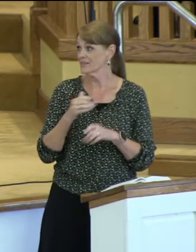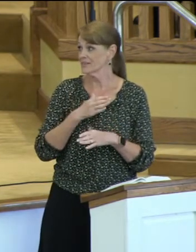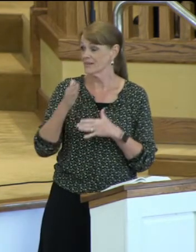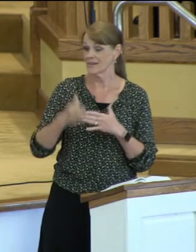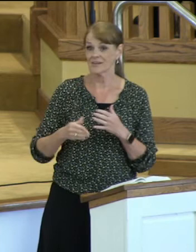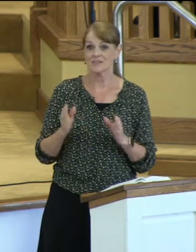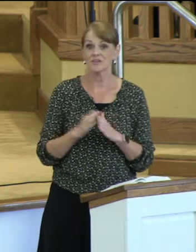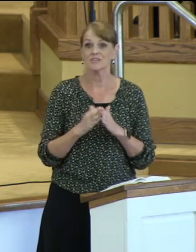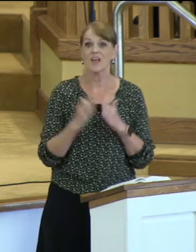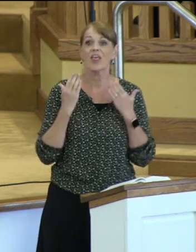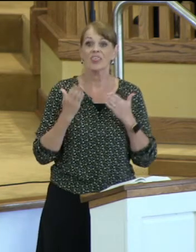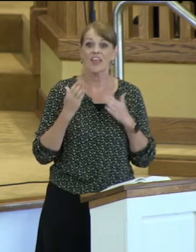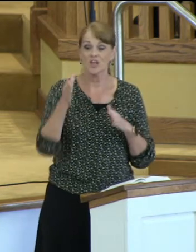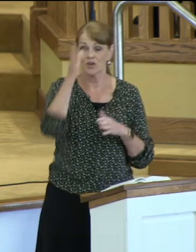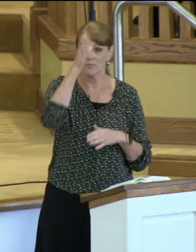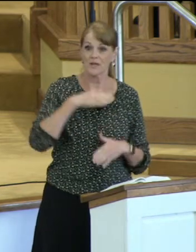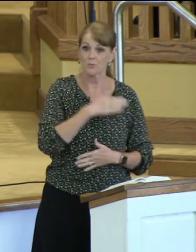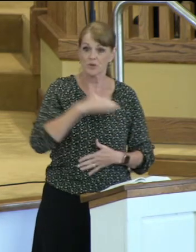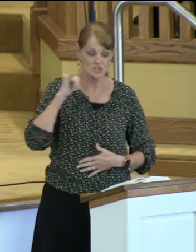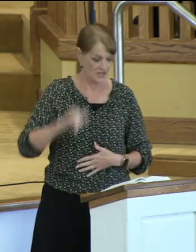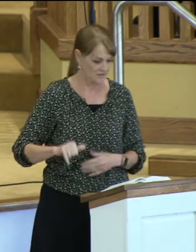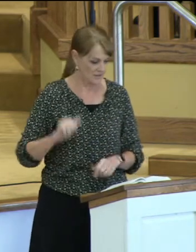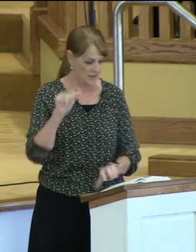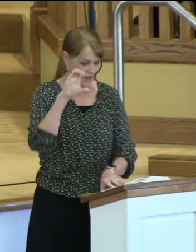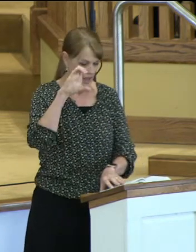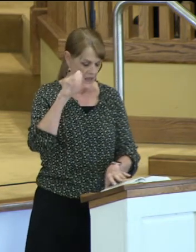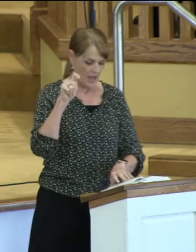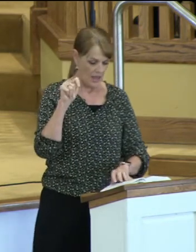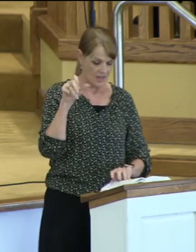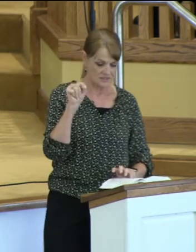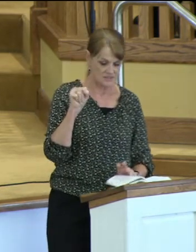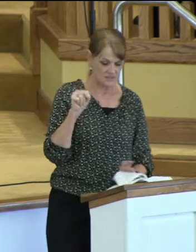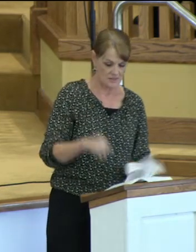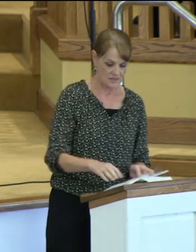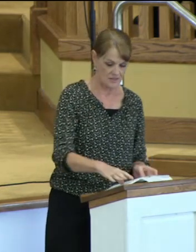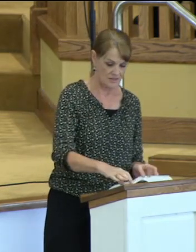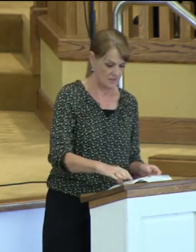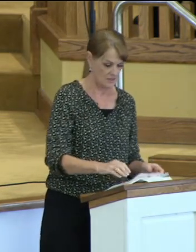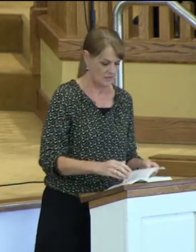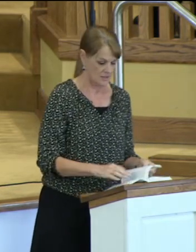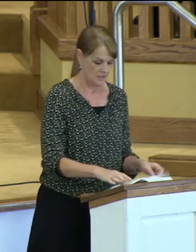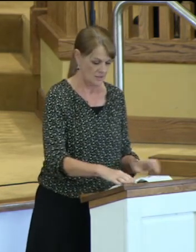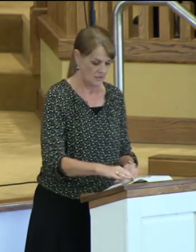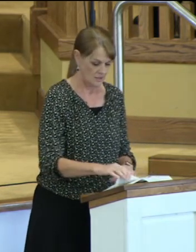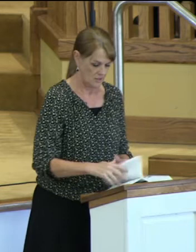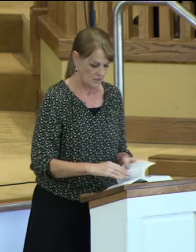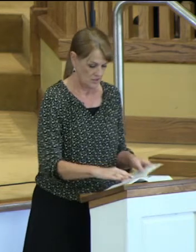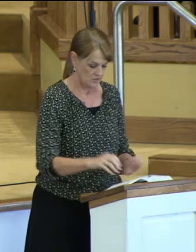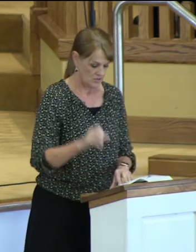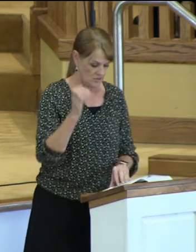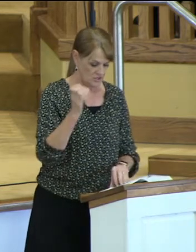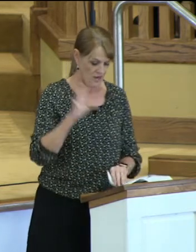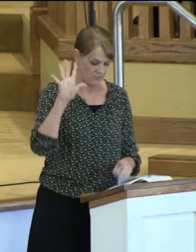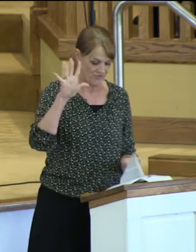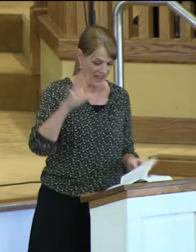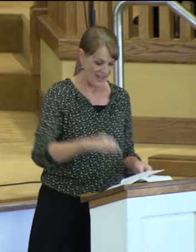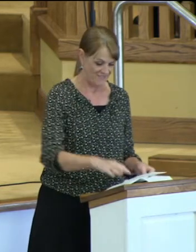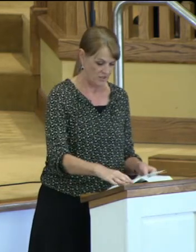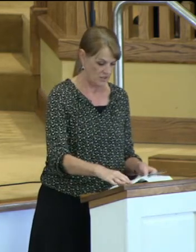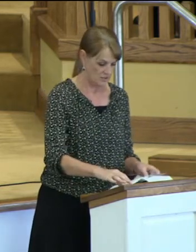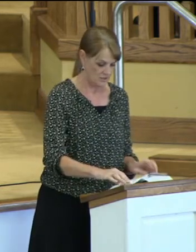sure appreciate that. Acts. Did I tell you where to turn to? Okay, Acts chapter 5.